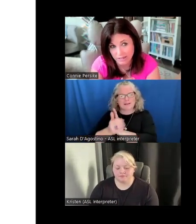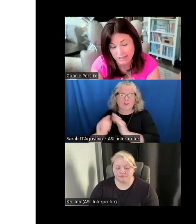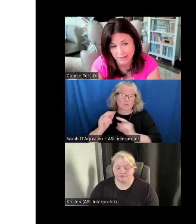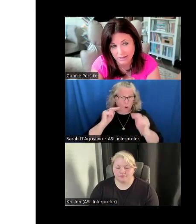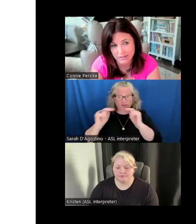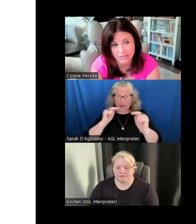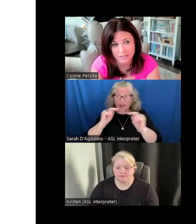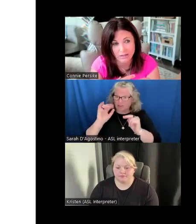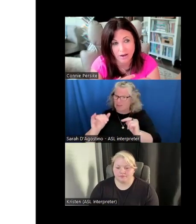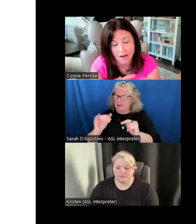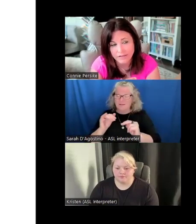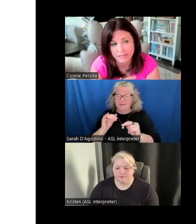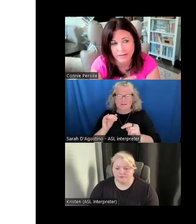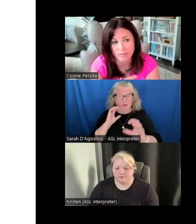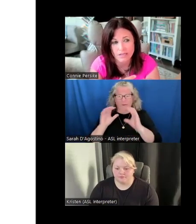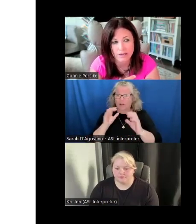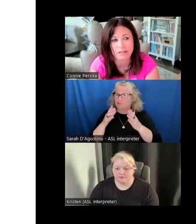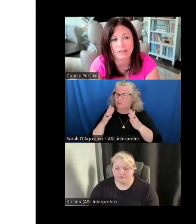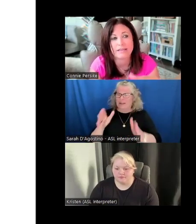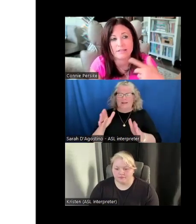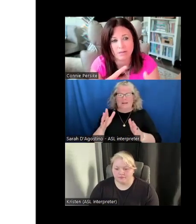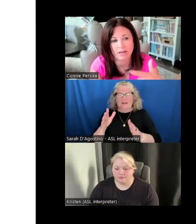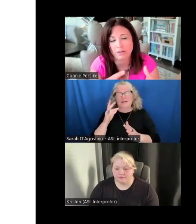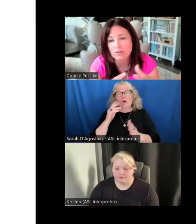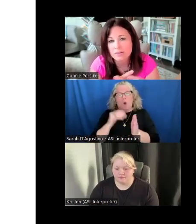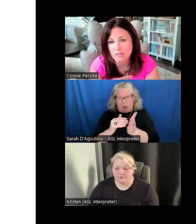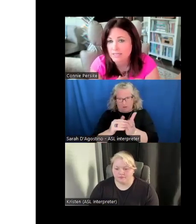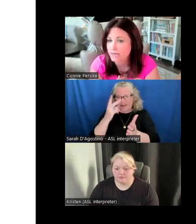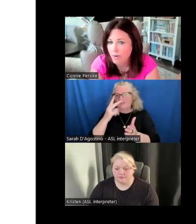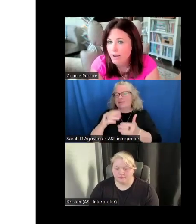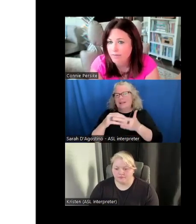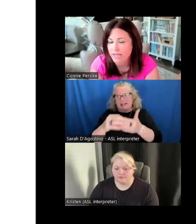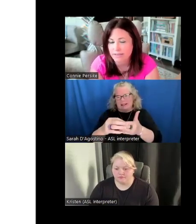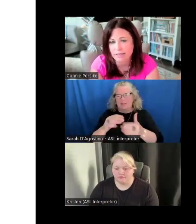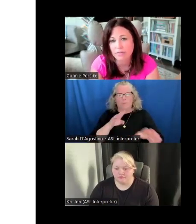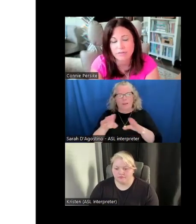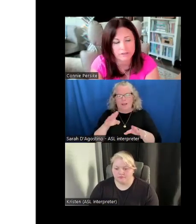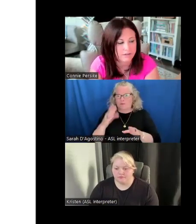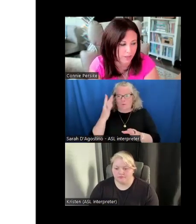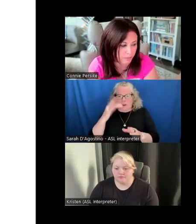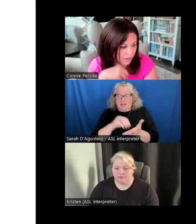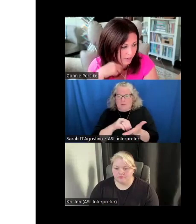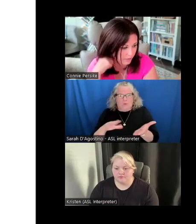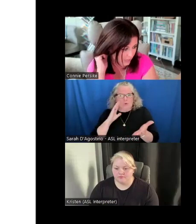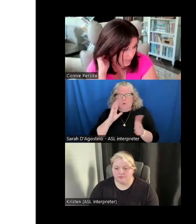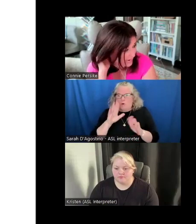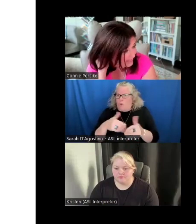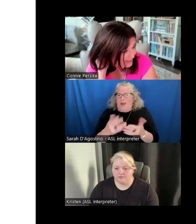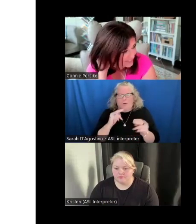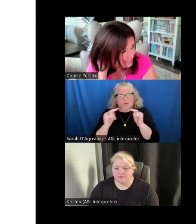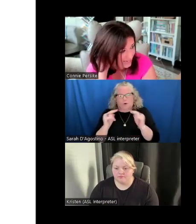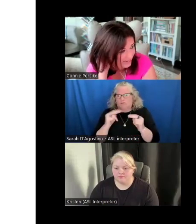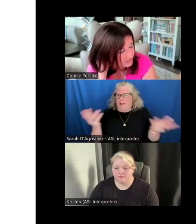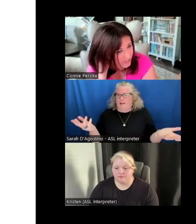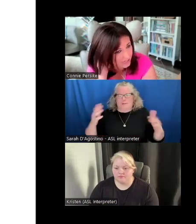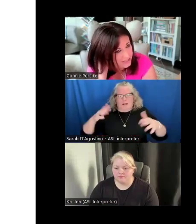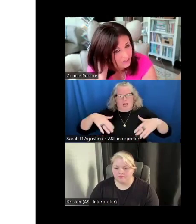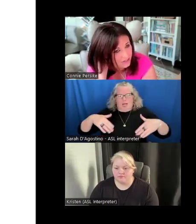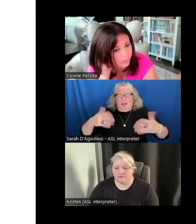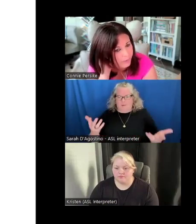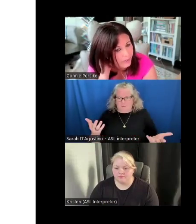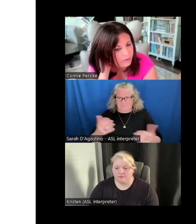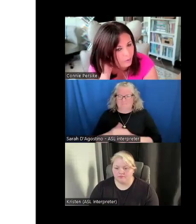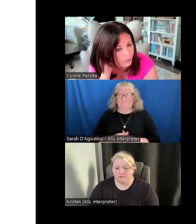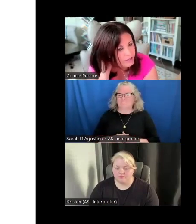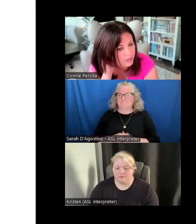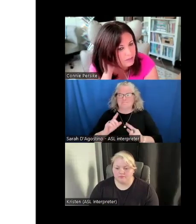communication technique that I've seen oftentimes that can lead to behaviors because they don't have that skill fully developed yet. And then instead of saying